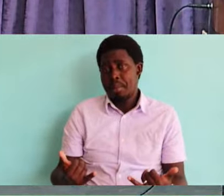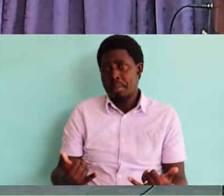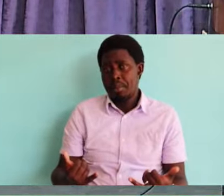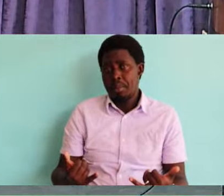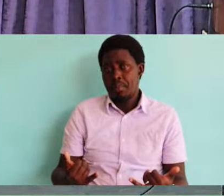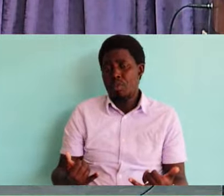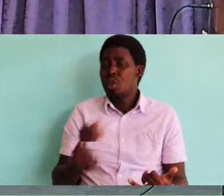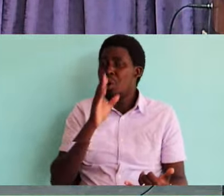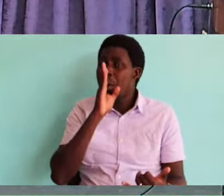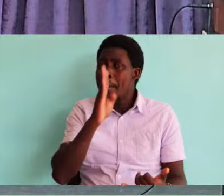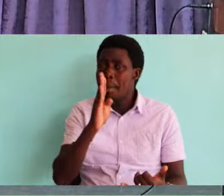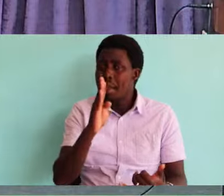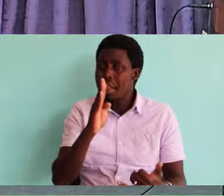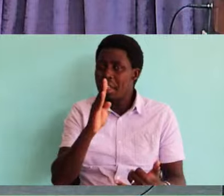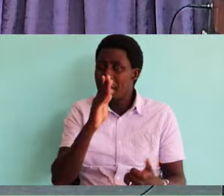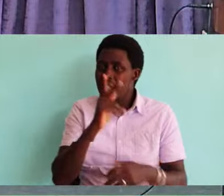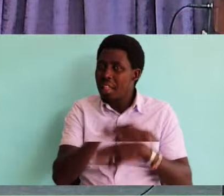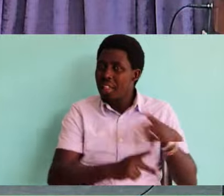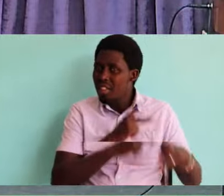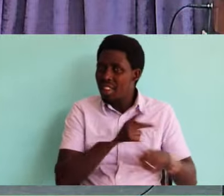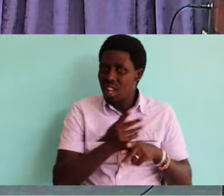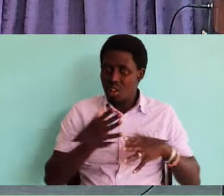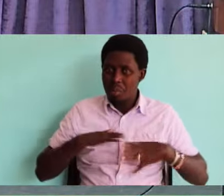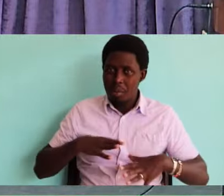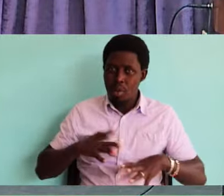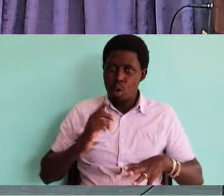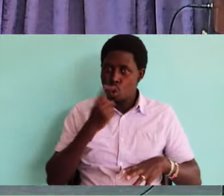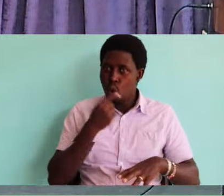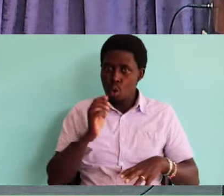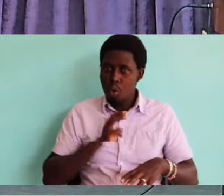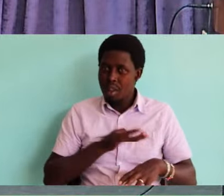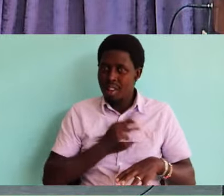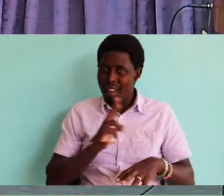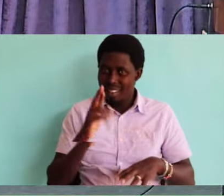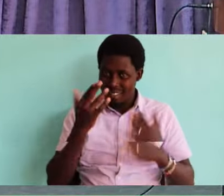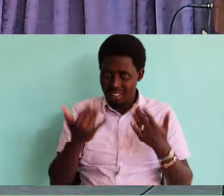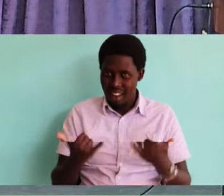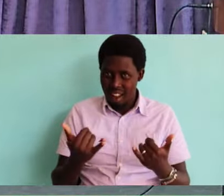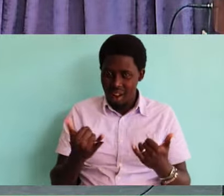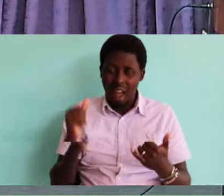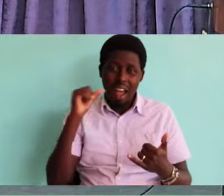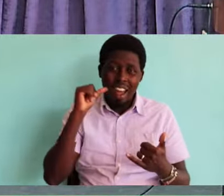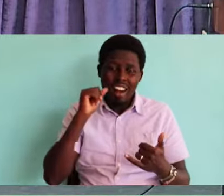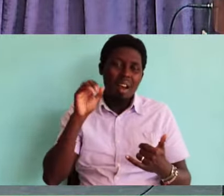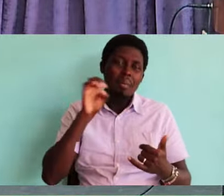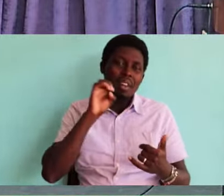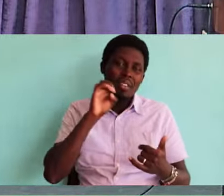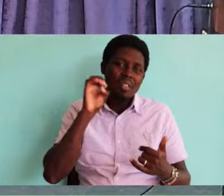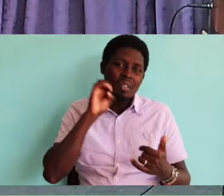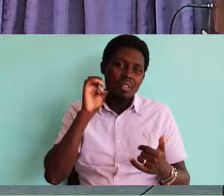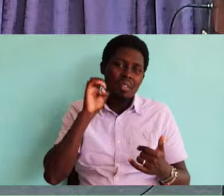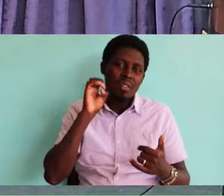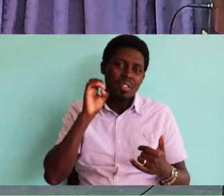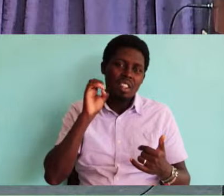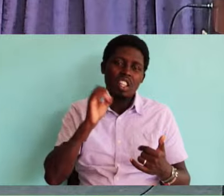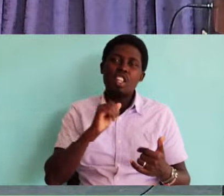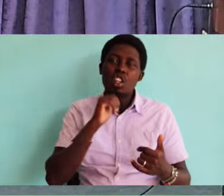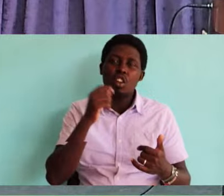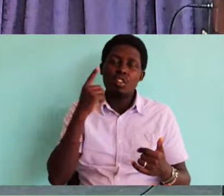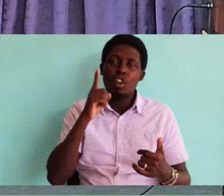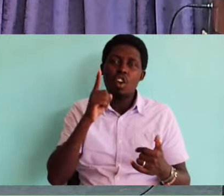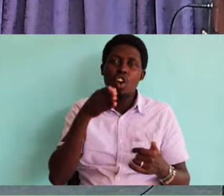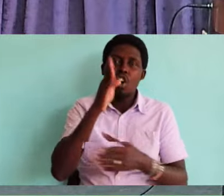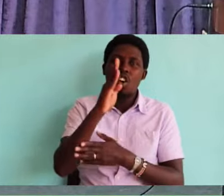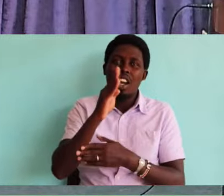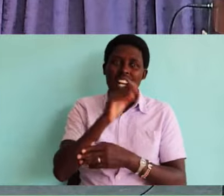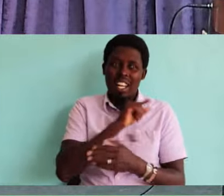be the kind of people that we are in him. Adam and Eve, if it were not for God's grace and mercy,